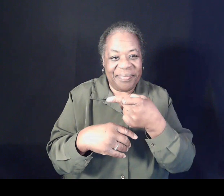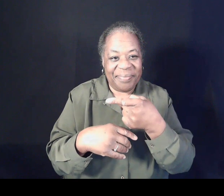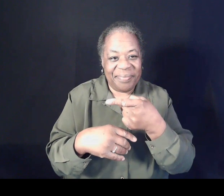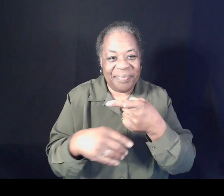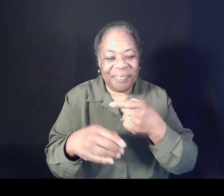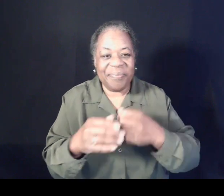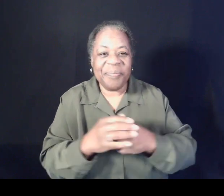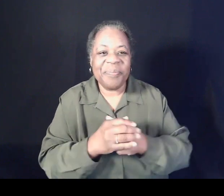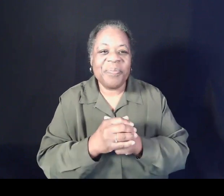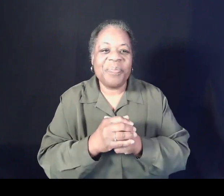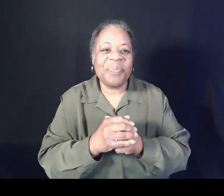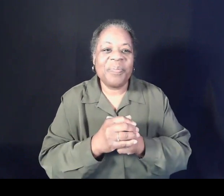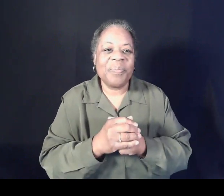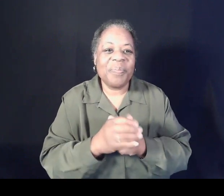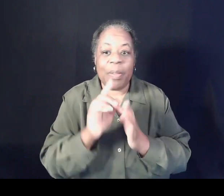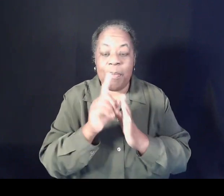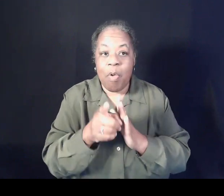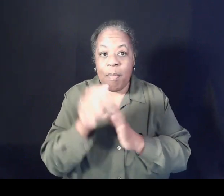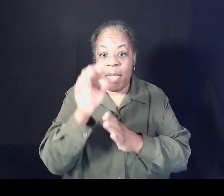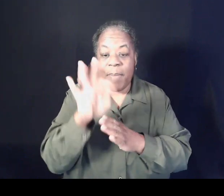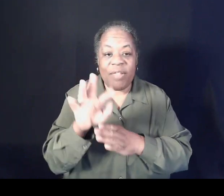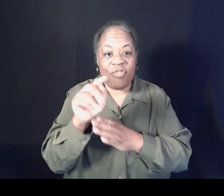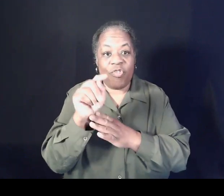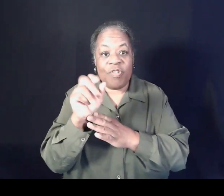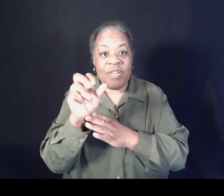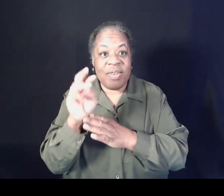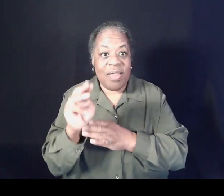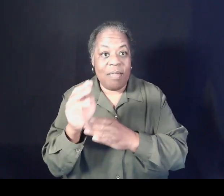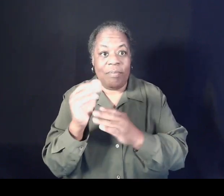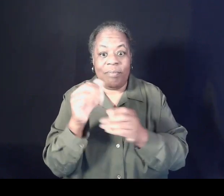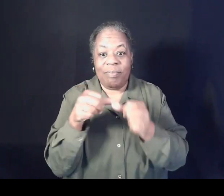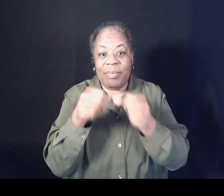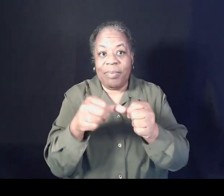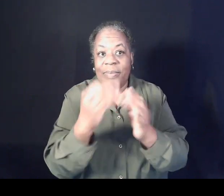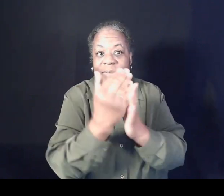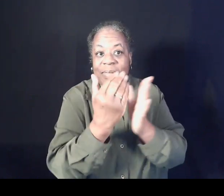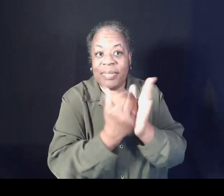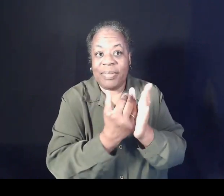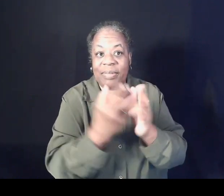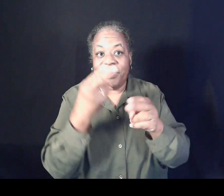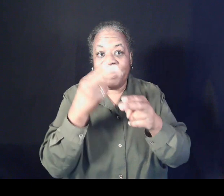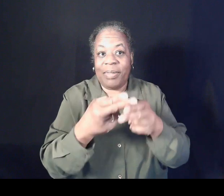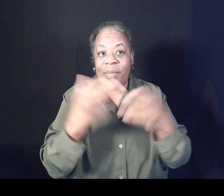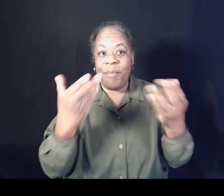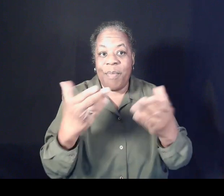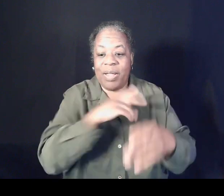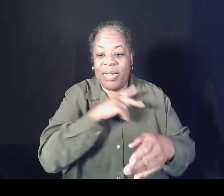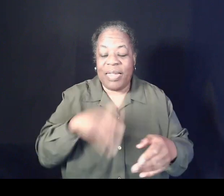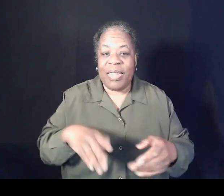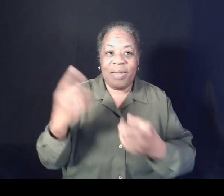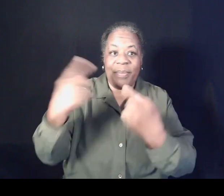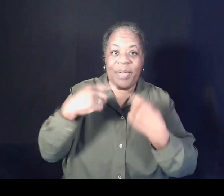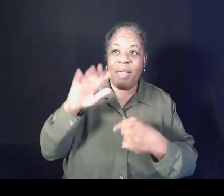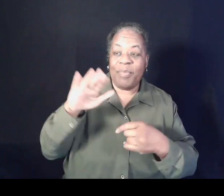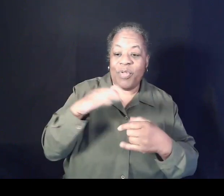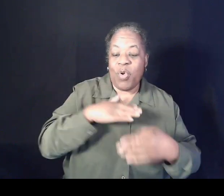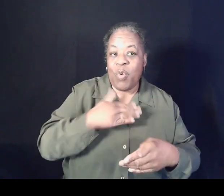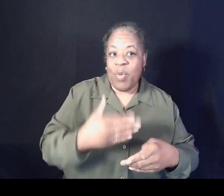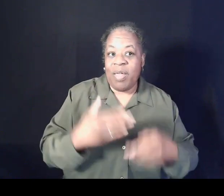grace.org/onechurchsunday. In a moment, Pastor Tim Ghali will be continuing our series titled, Kingdom Come, Thy Will Be Done. But before we do